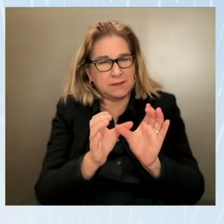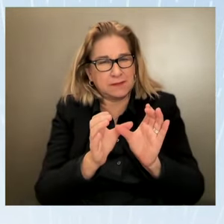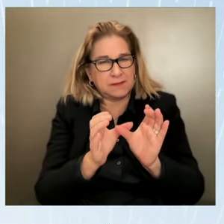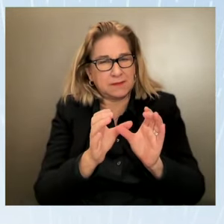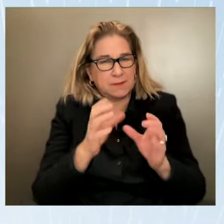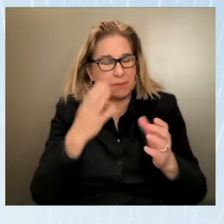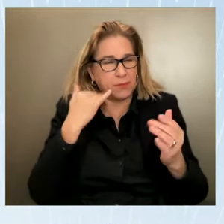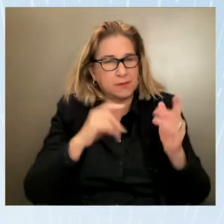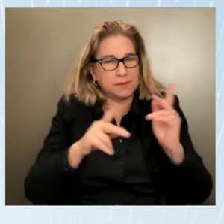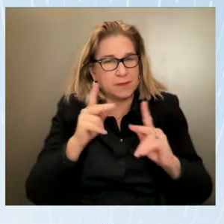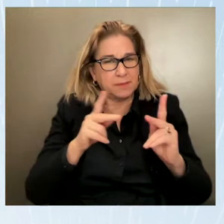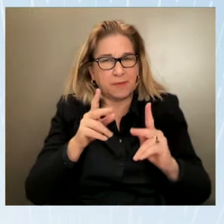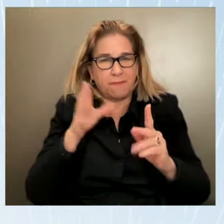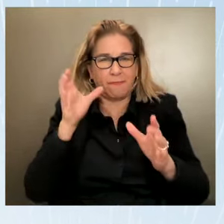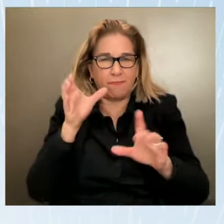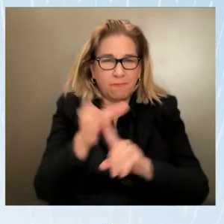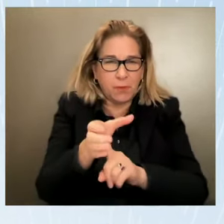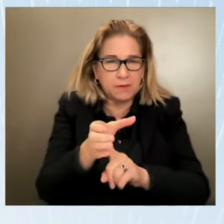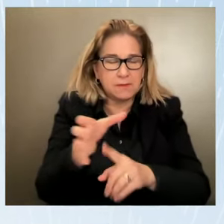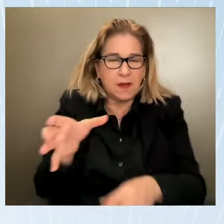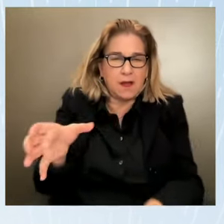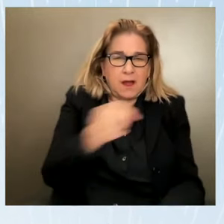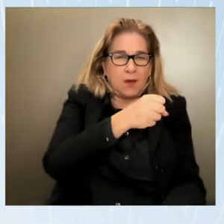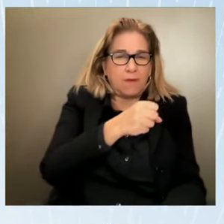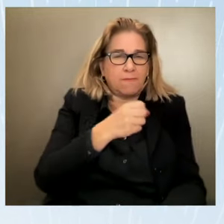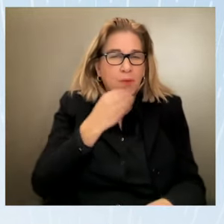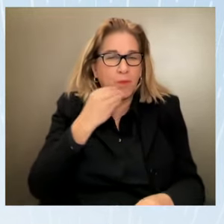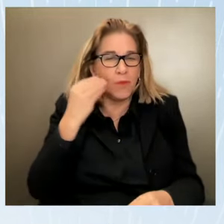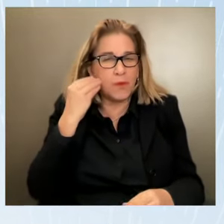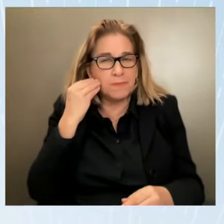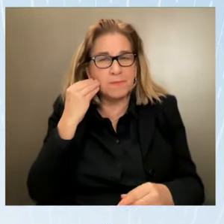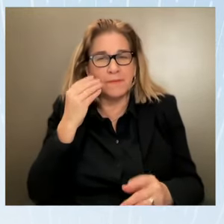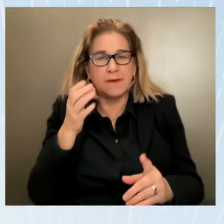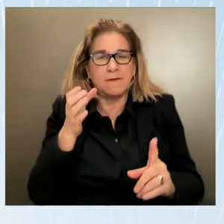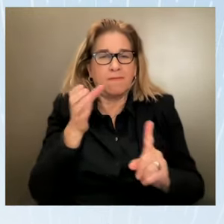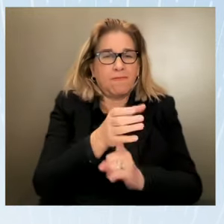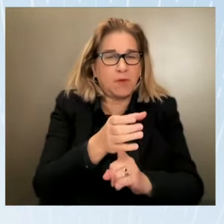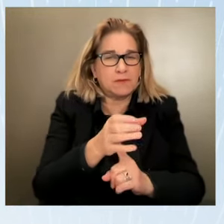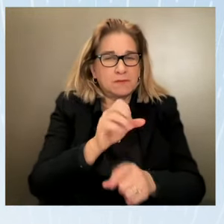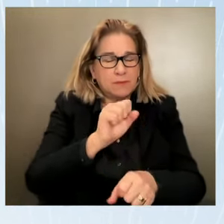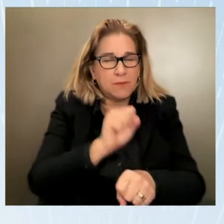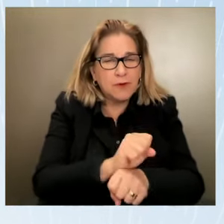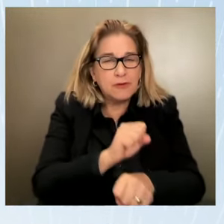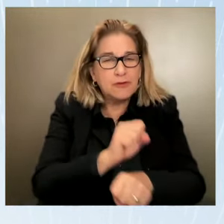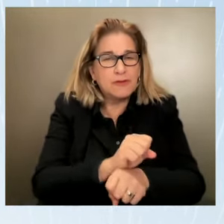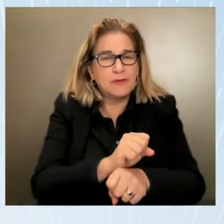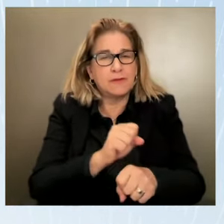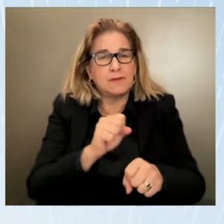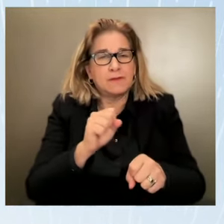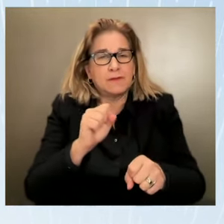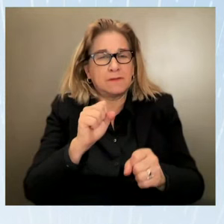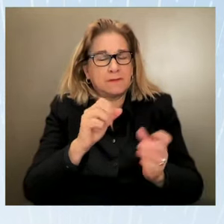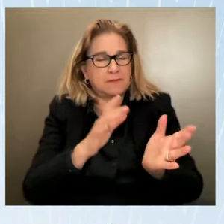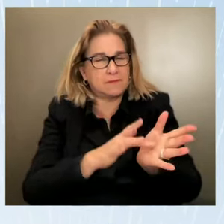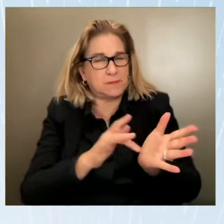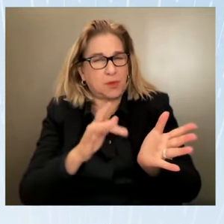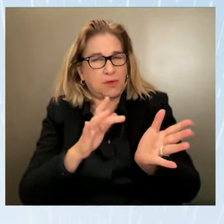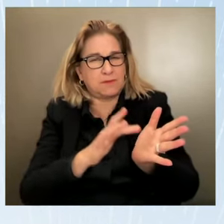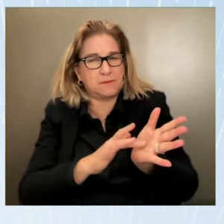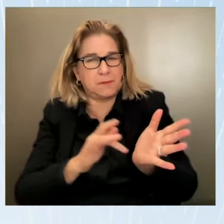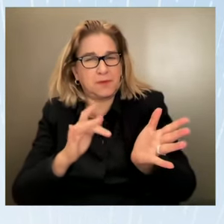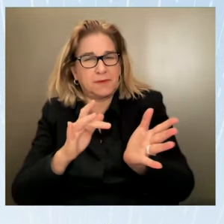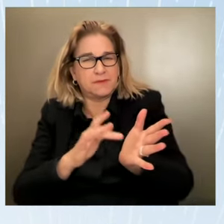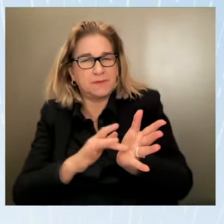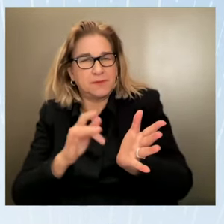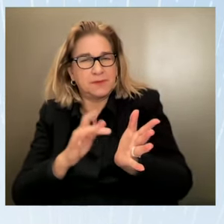for those who would exploit them in one way or another. And I'd only emphasize the fact that right now, around the world, we are